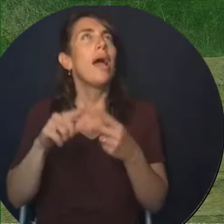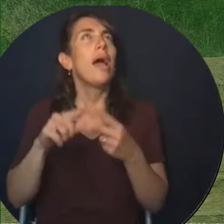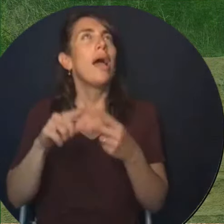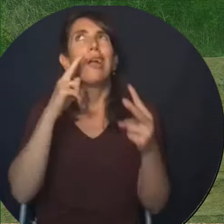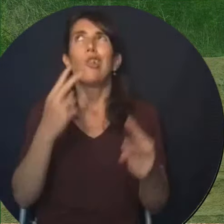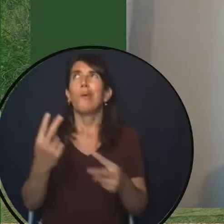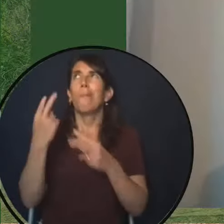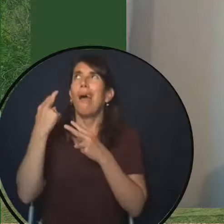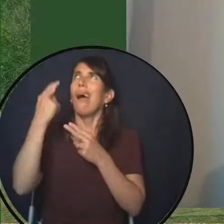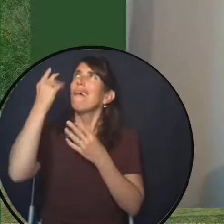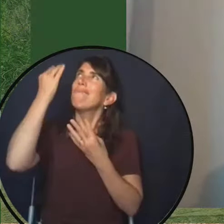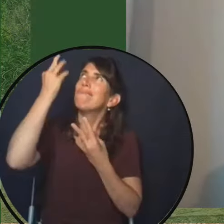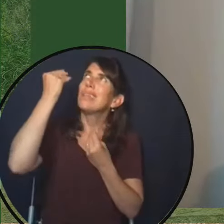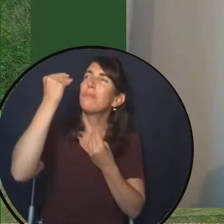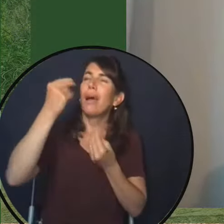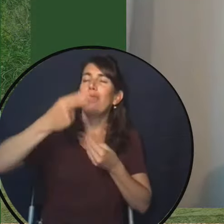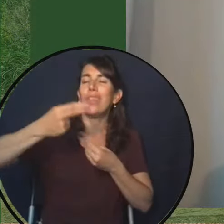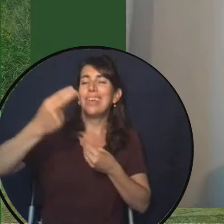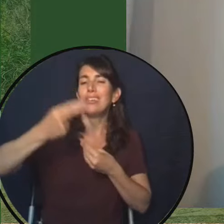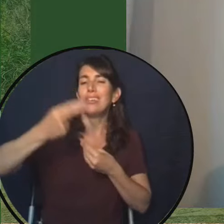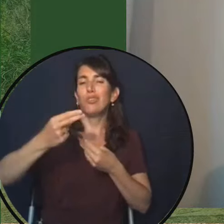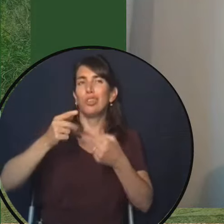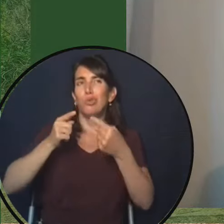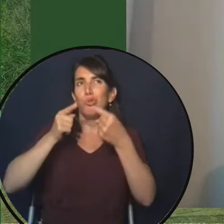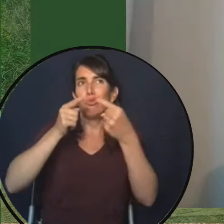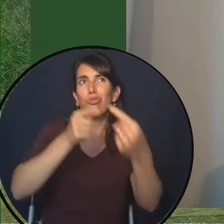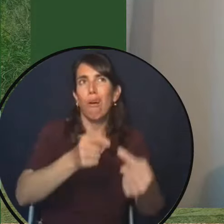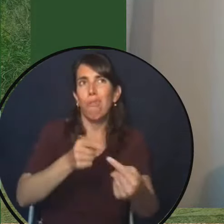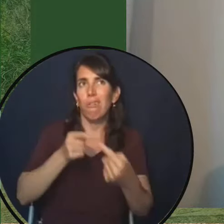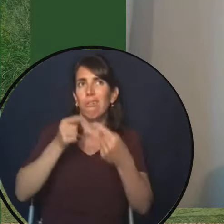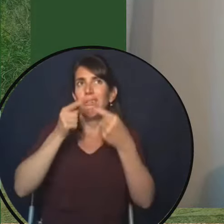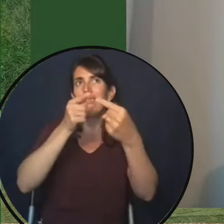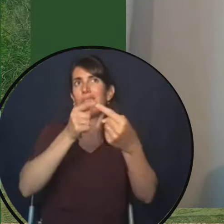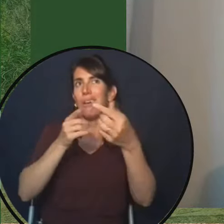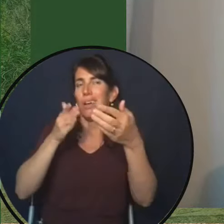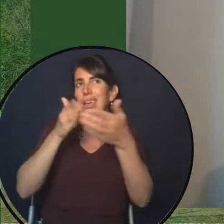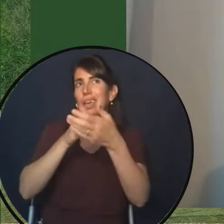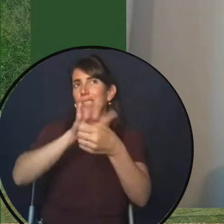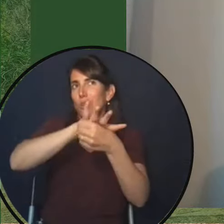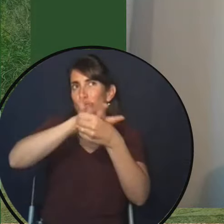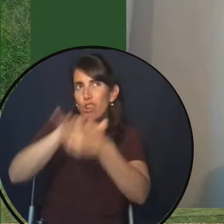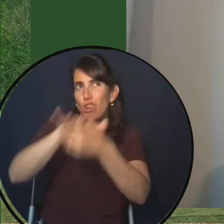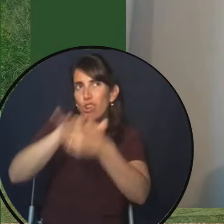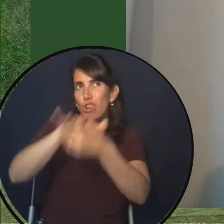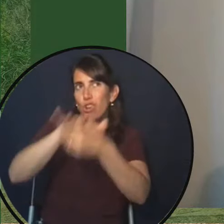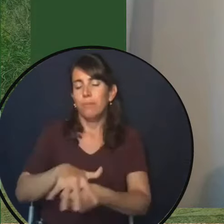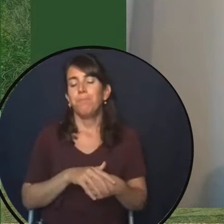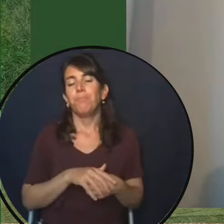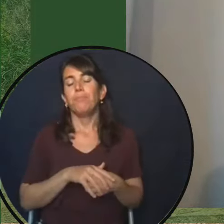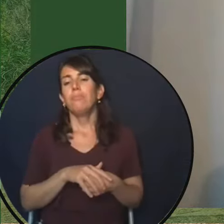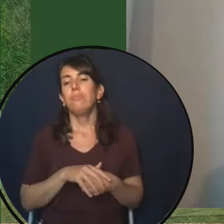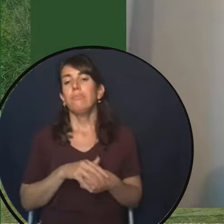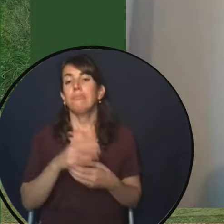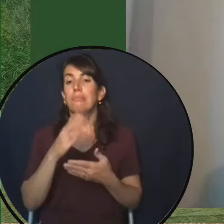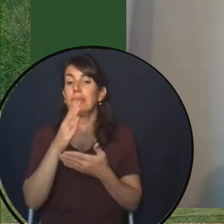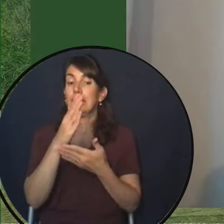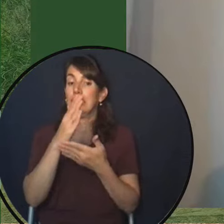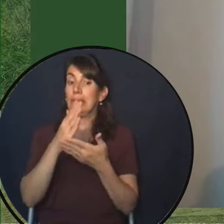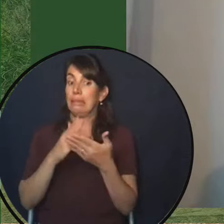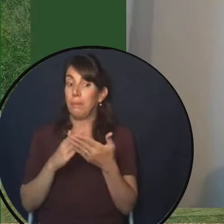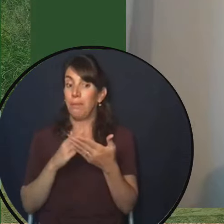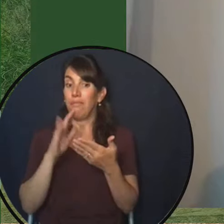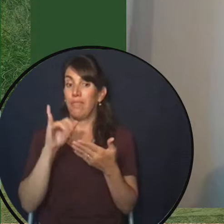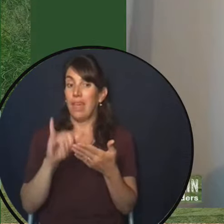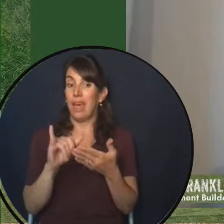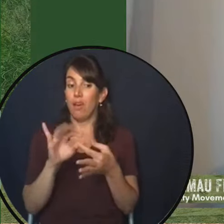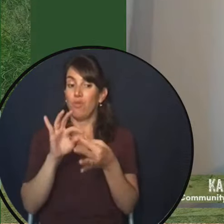to struggle against oppression and movements, right? And some of this is around qualifiers, around what our